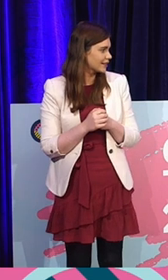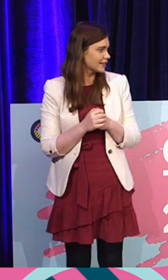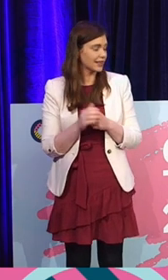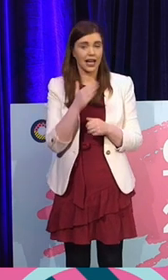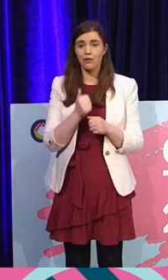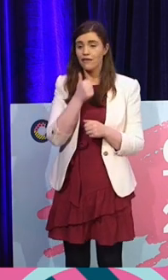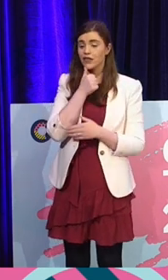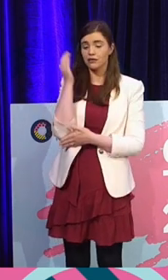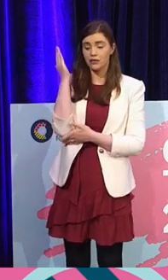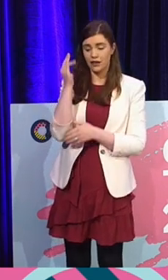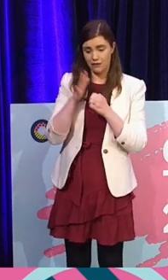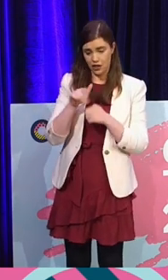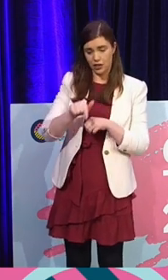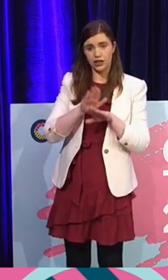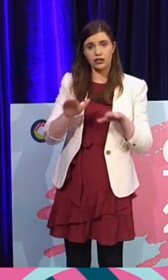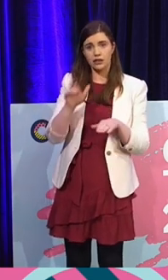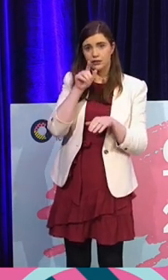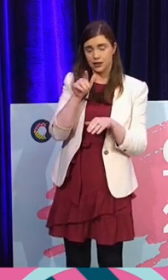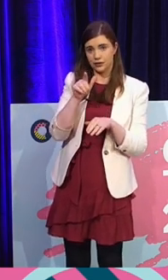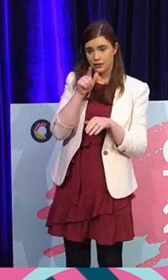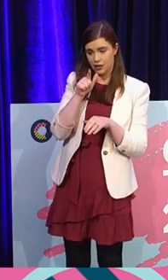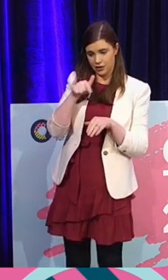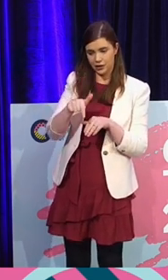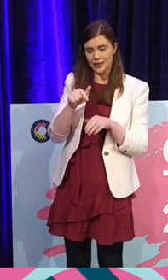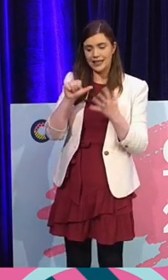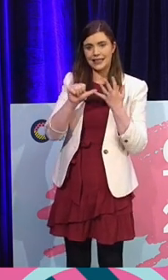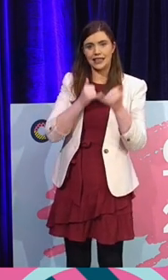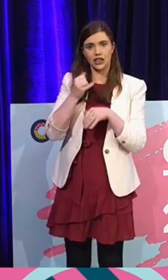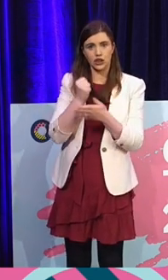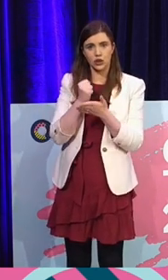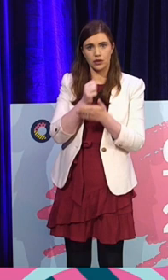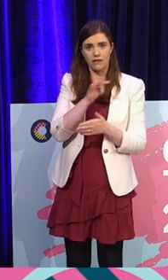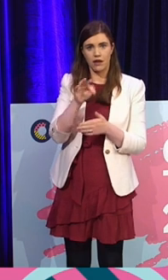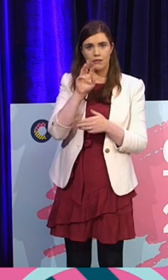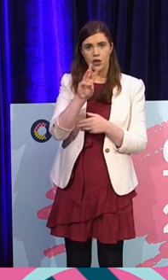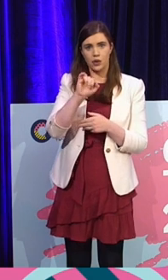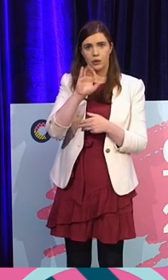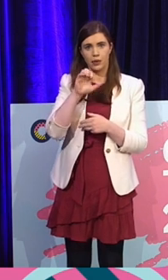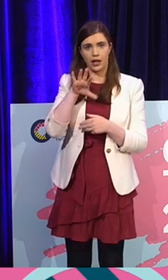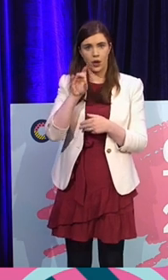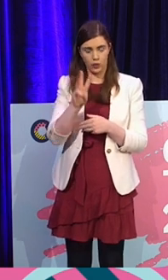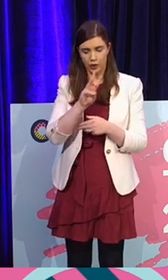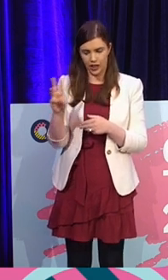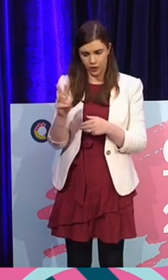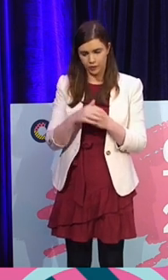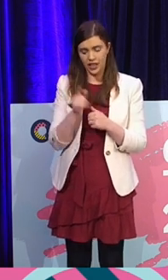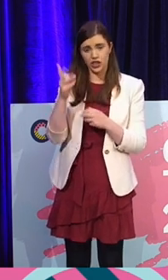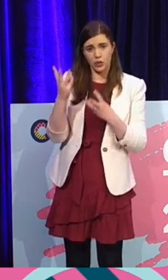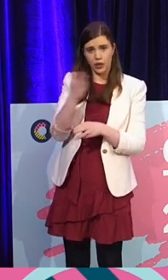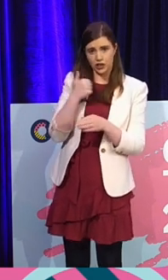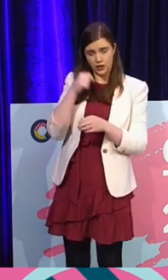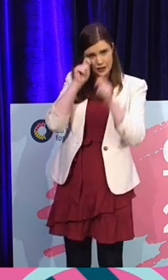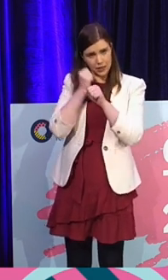Our first speaker of Child Talk 2021 is a 6-year from Wicklow. And with her talk is asking us to think more about the clothes